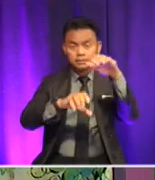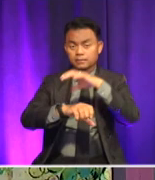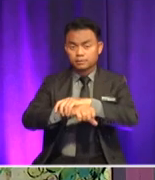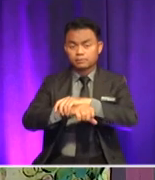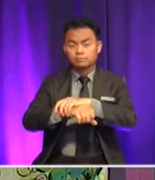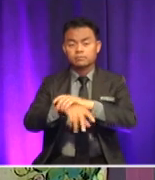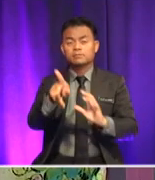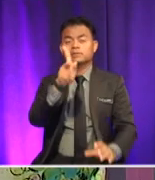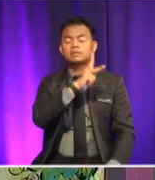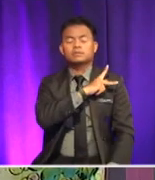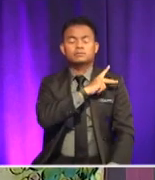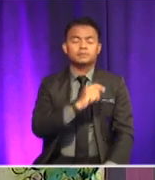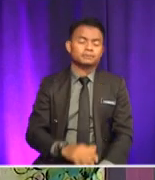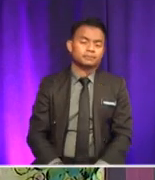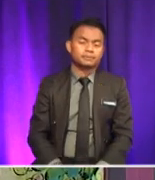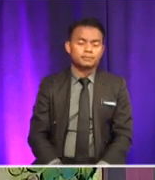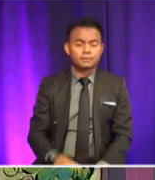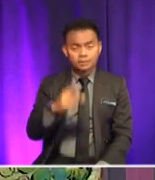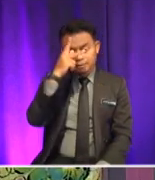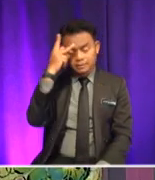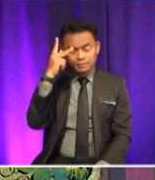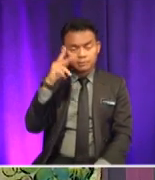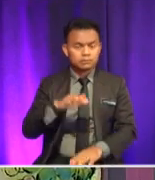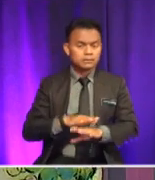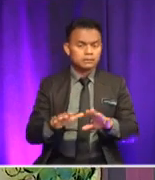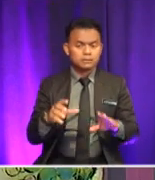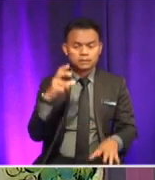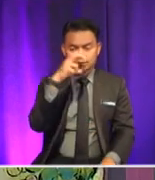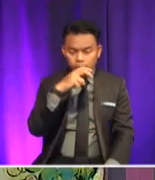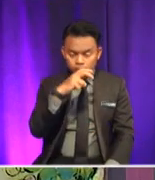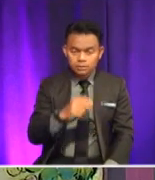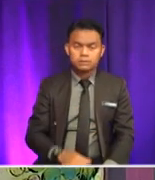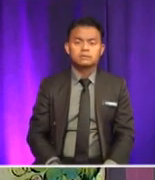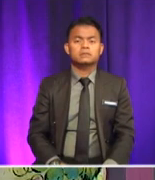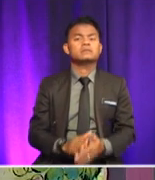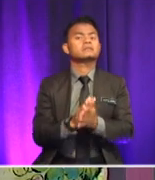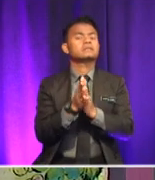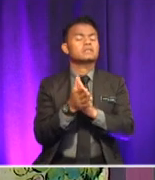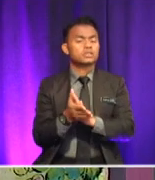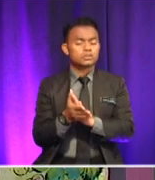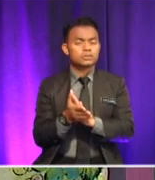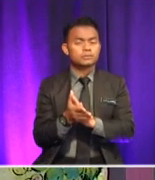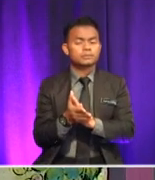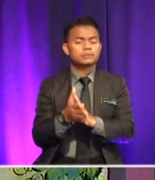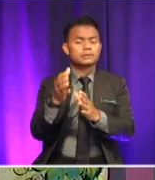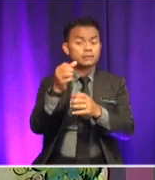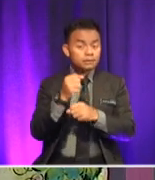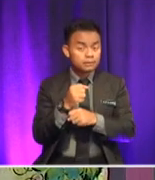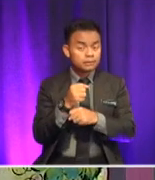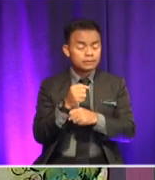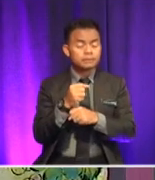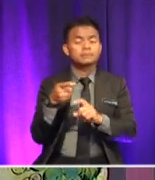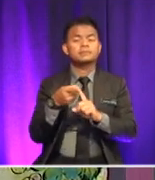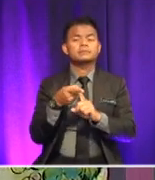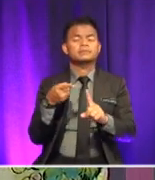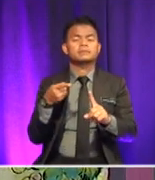guards. And because she was doing something abnormal, she was caught with a few other characters, which are a few chickens who